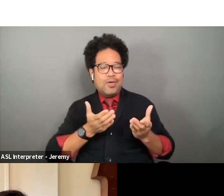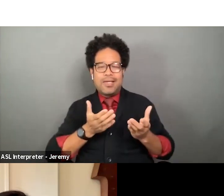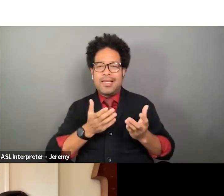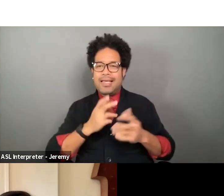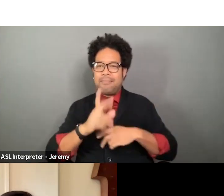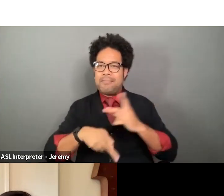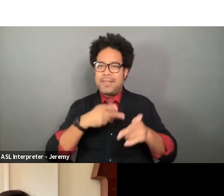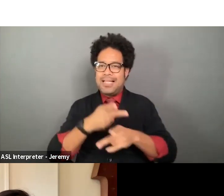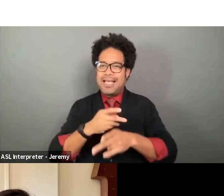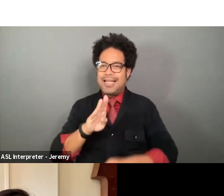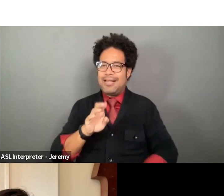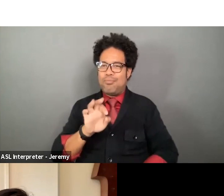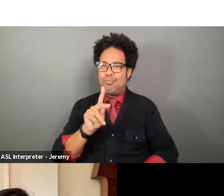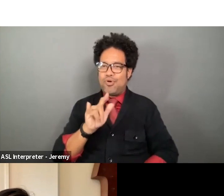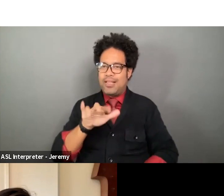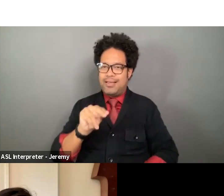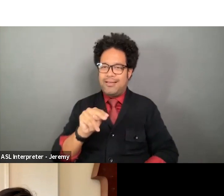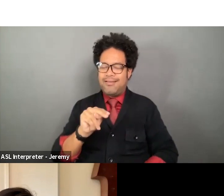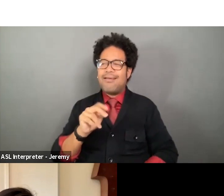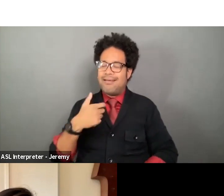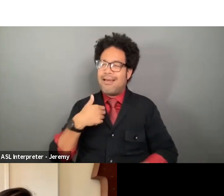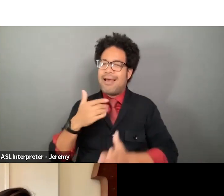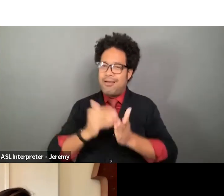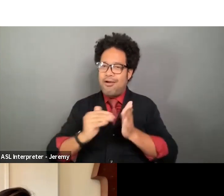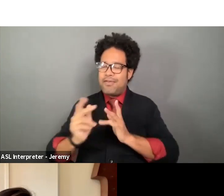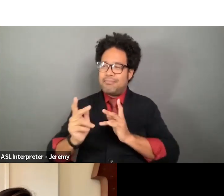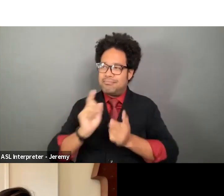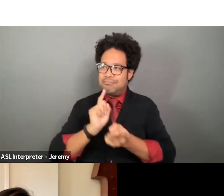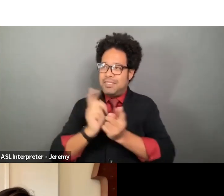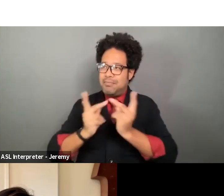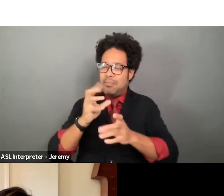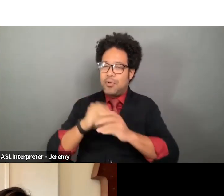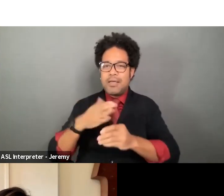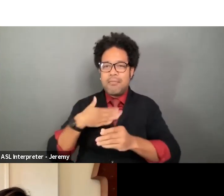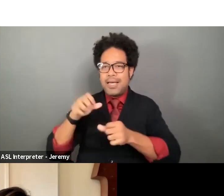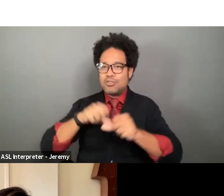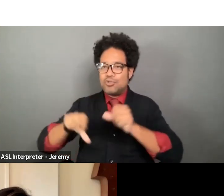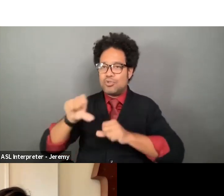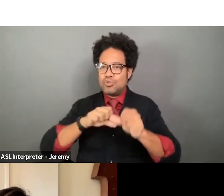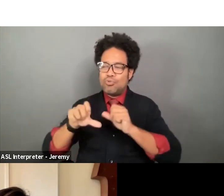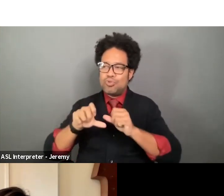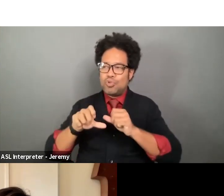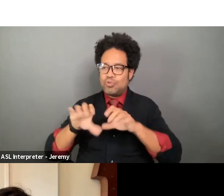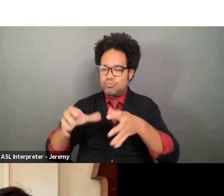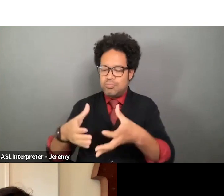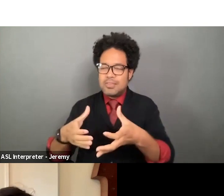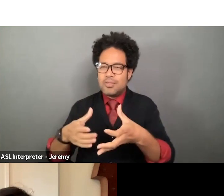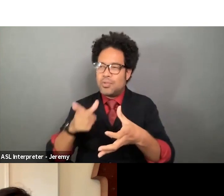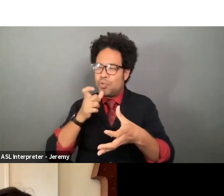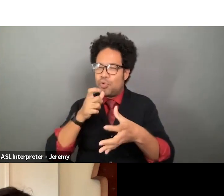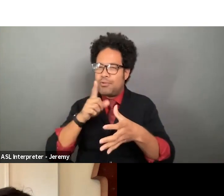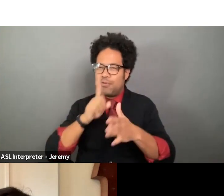Brooklyn, I often come across people in my own social circle who are really cynical about